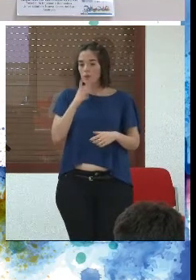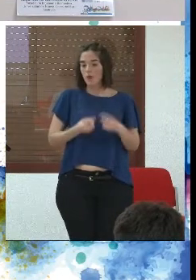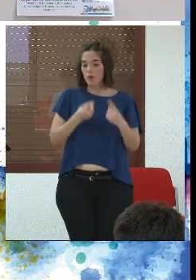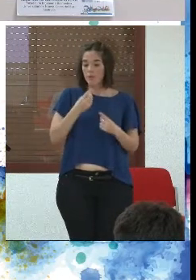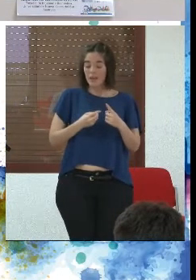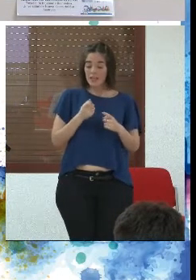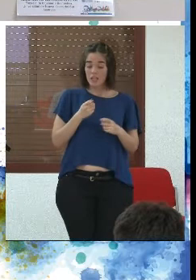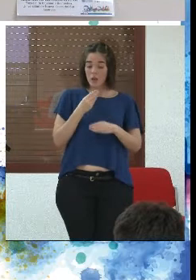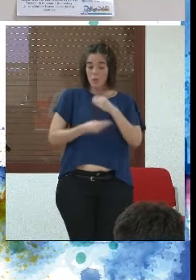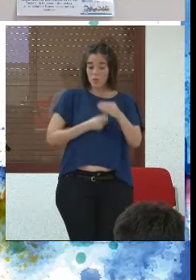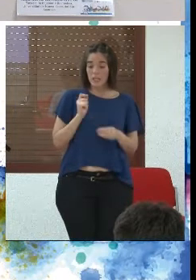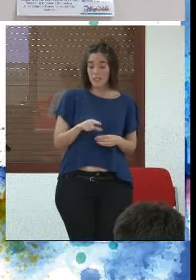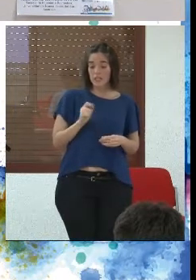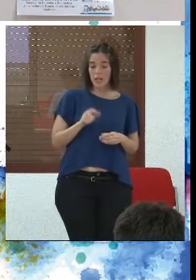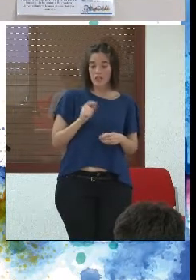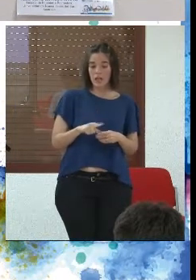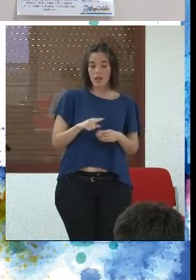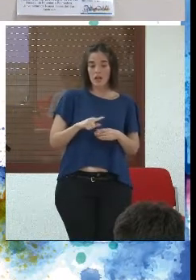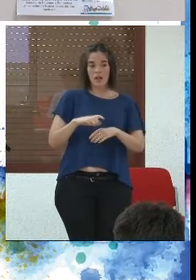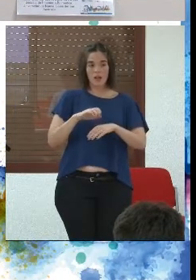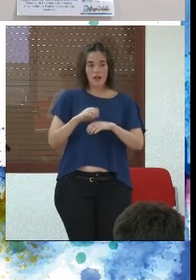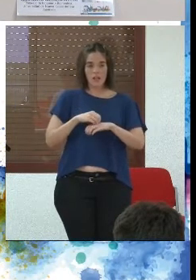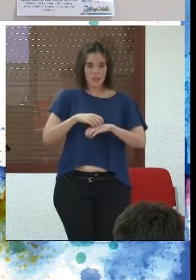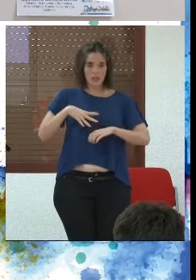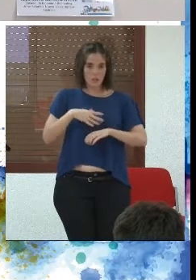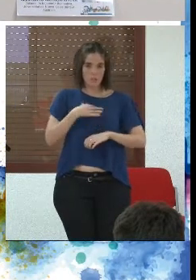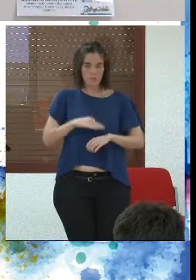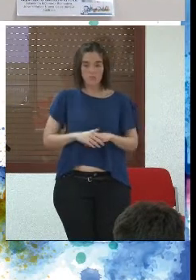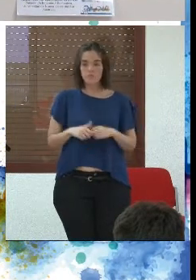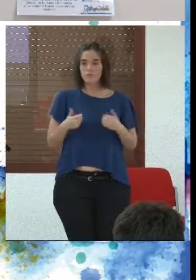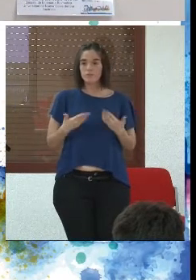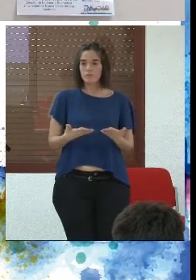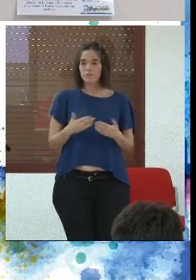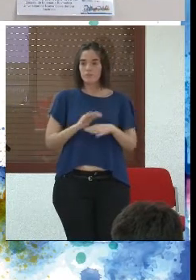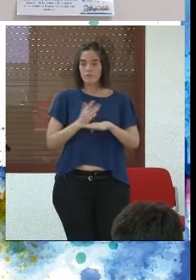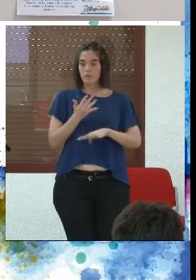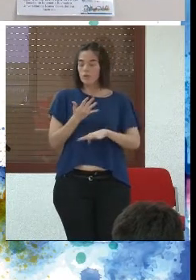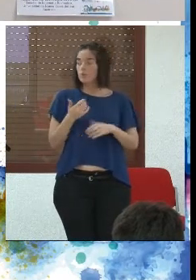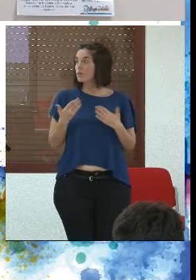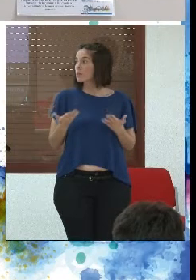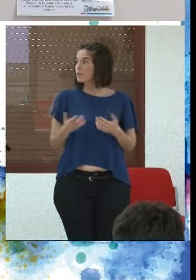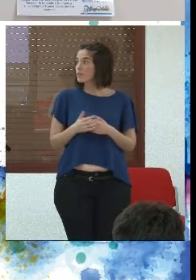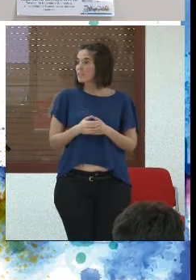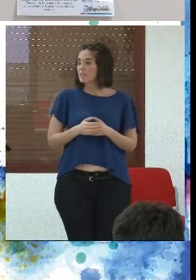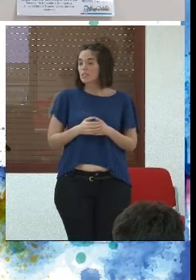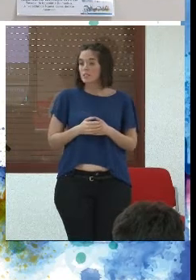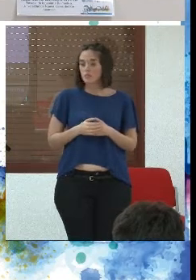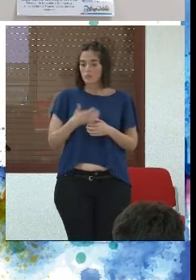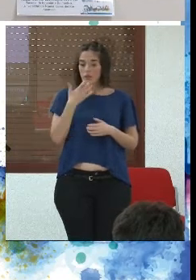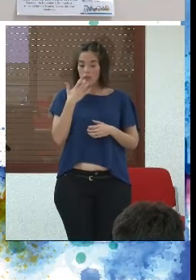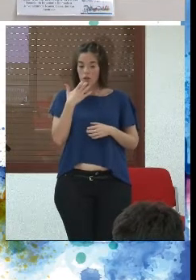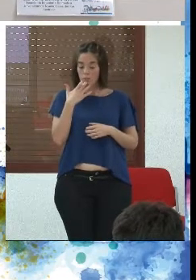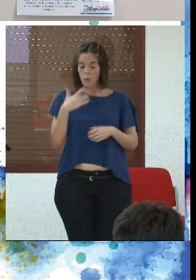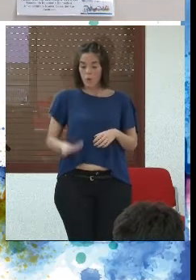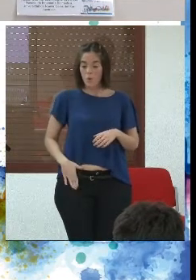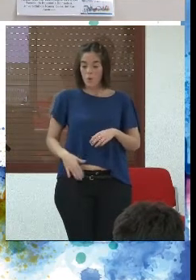it can produce some burns if you use it in a very intensive way. De lo que necesita realmente una rodilla,